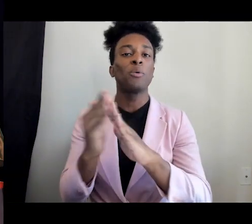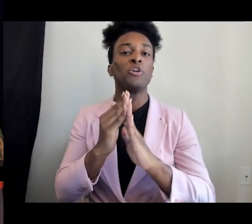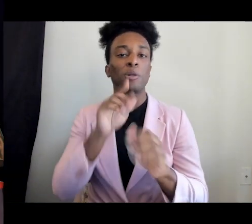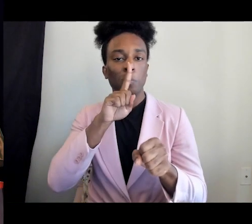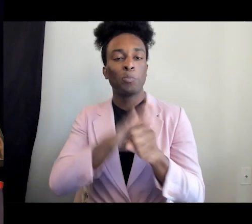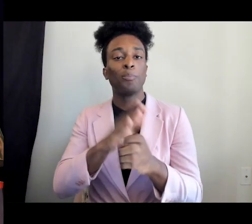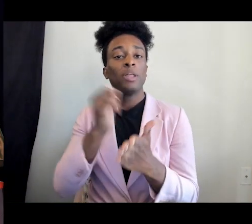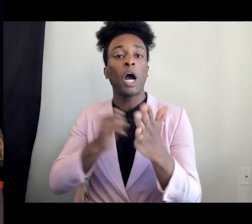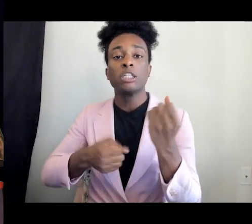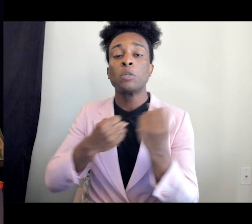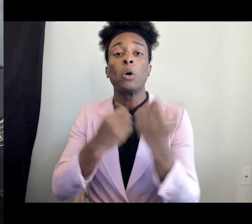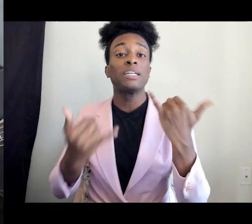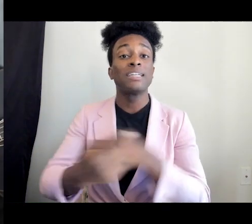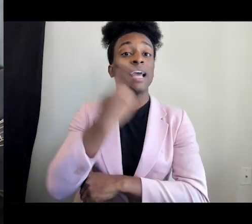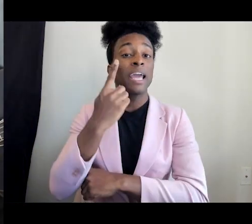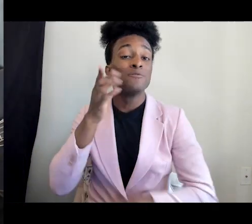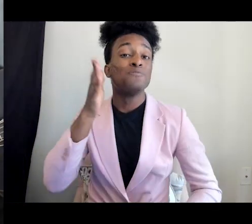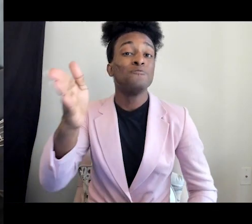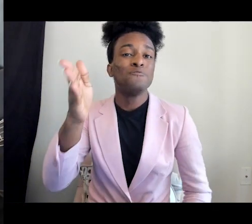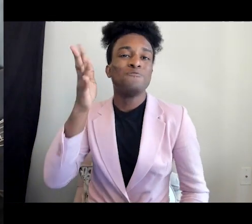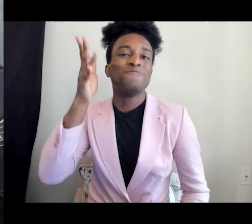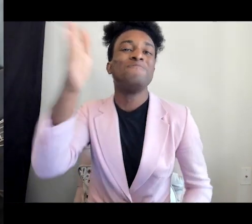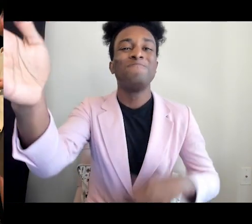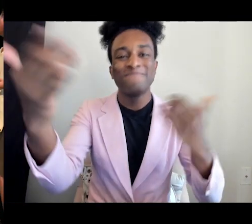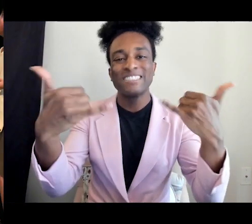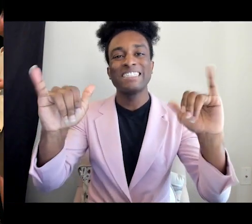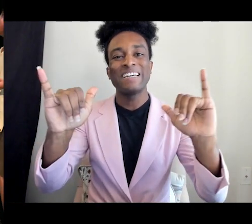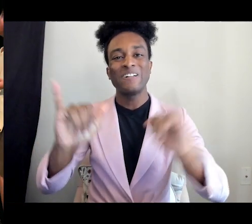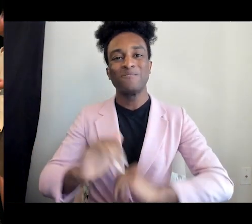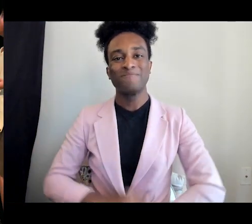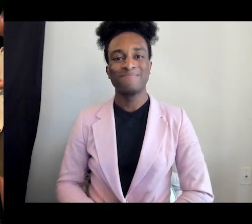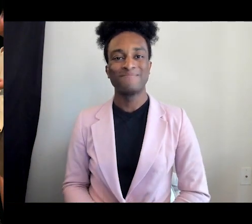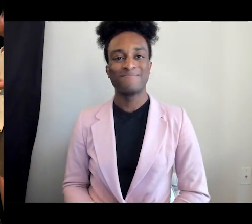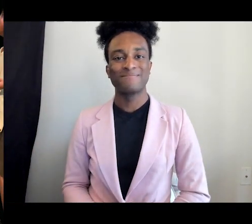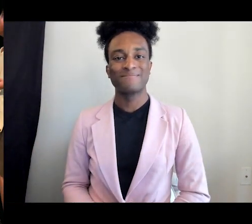in our community to make sure that the arts are supported today, tomorrow, and in the future.